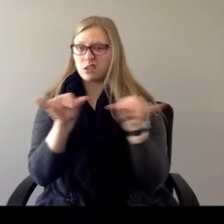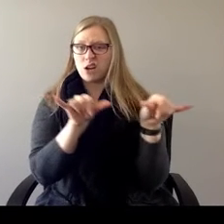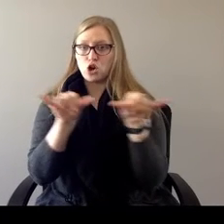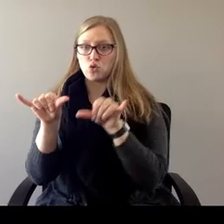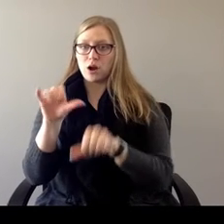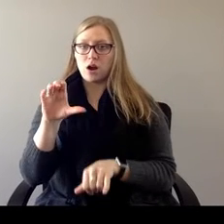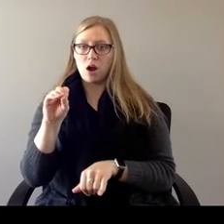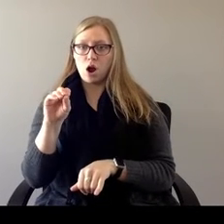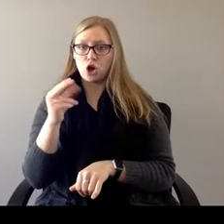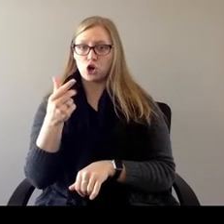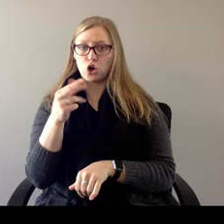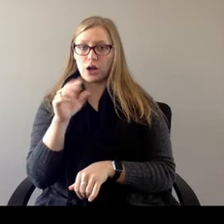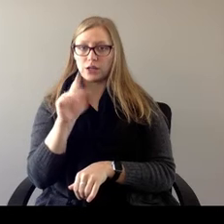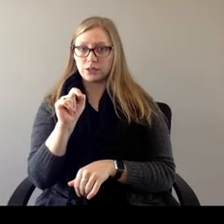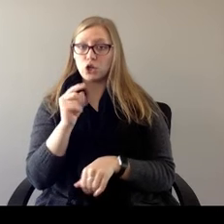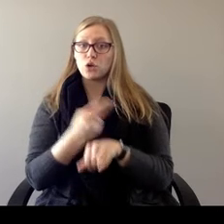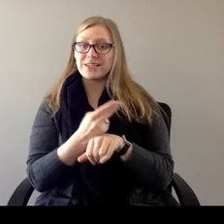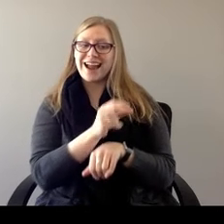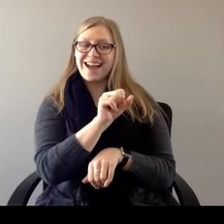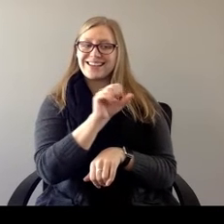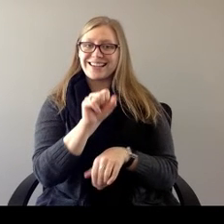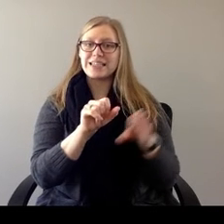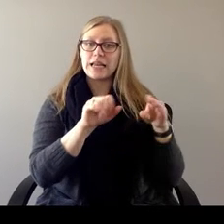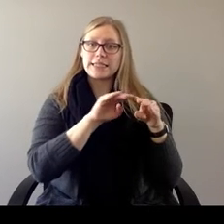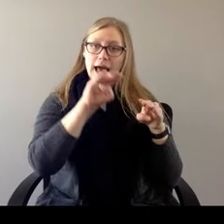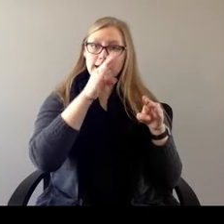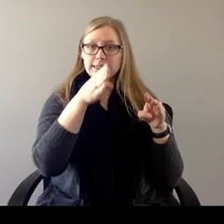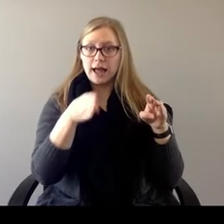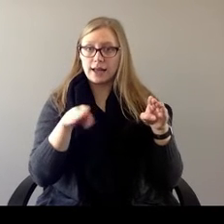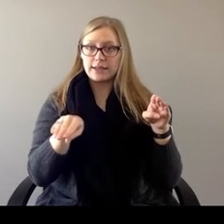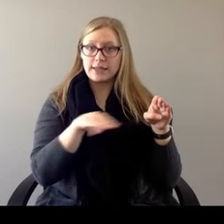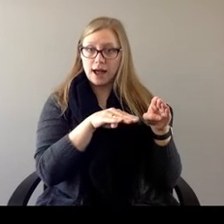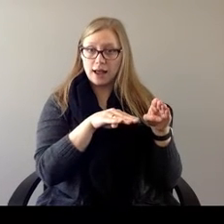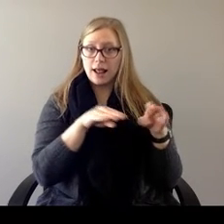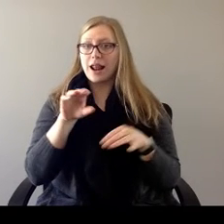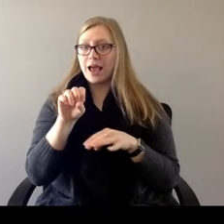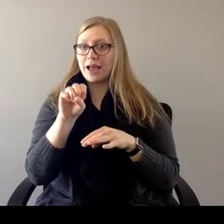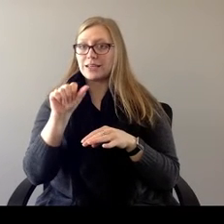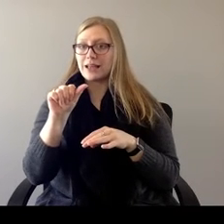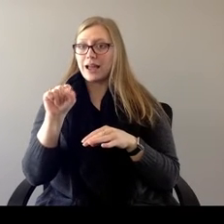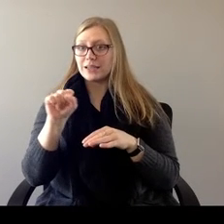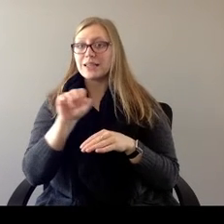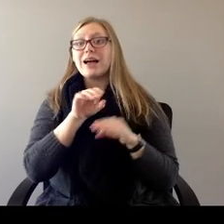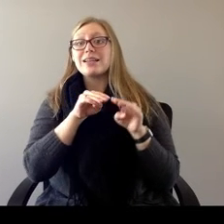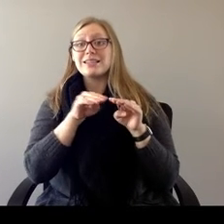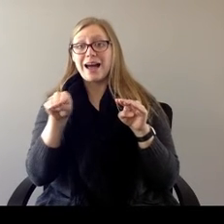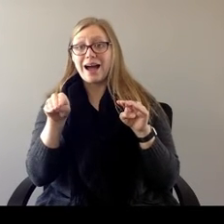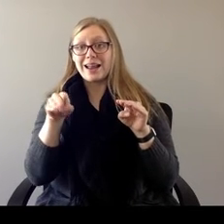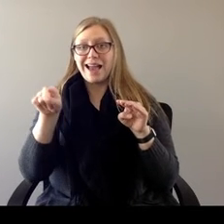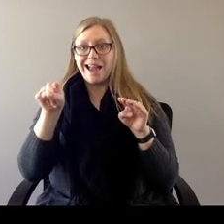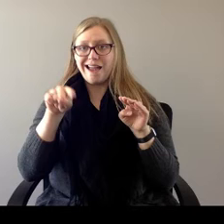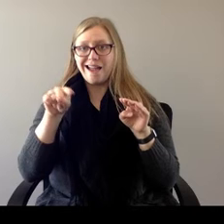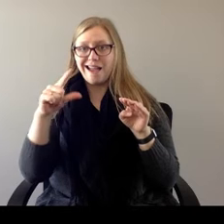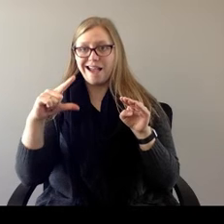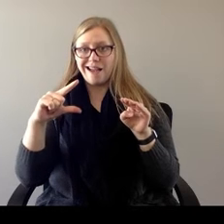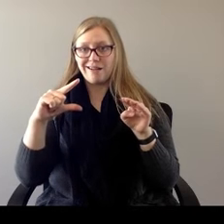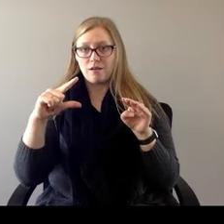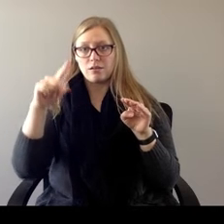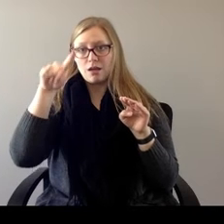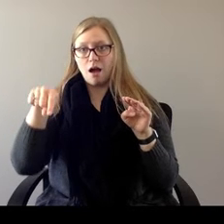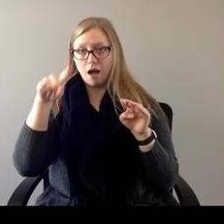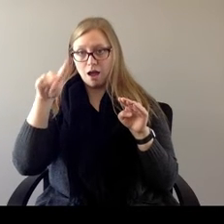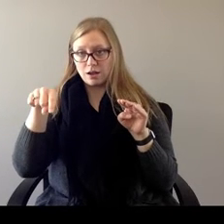SSS for side, side, side, and SAS for side, angle, side. And we'll learn what they are in just a second.